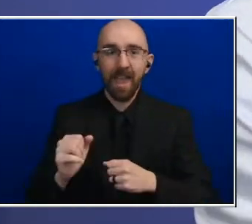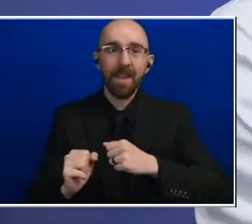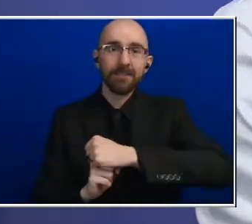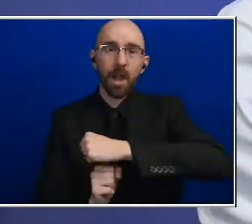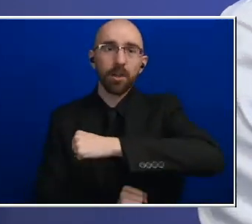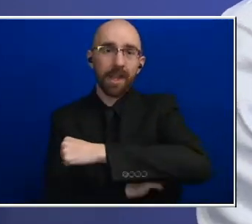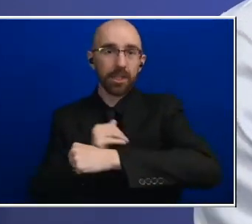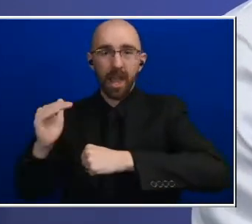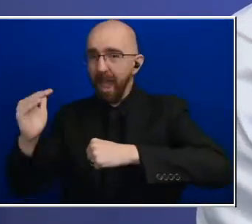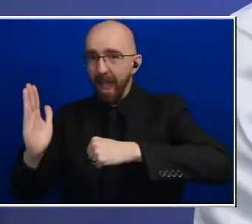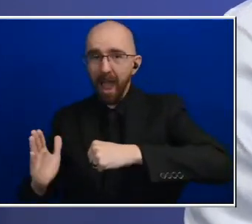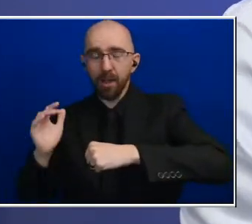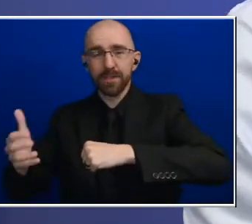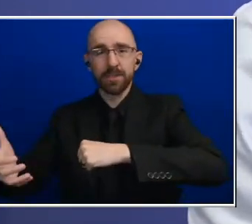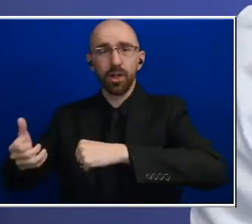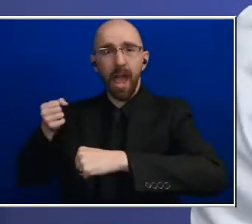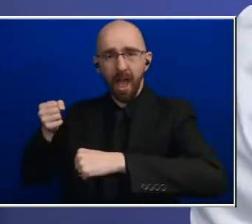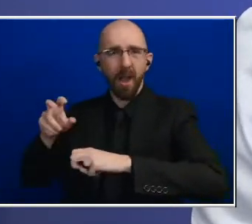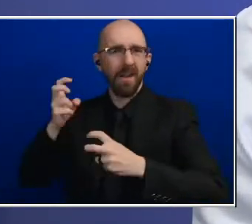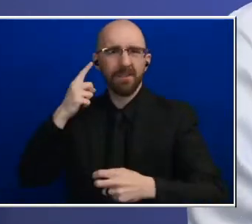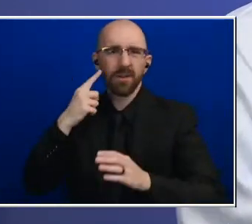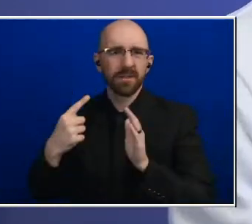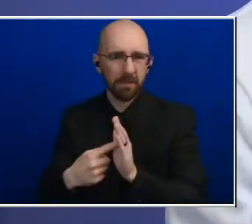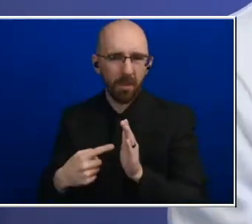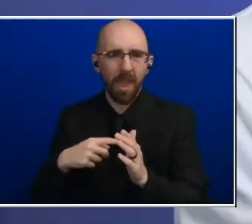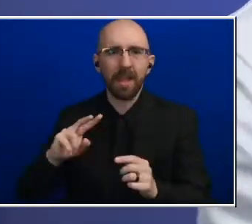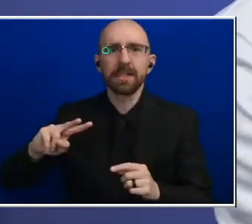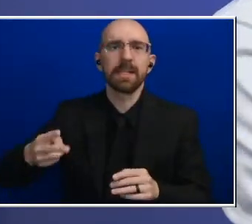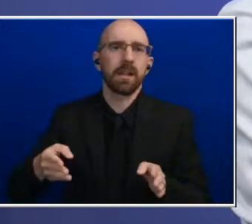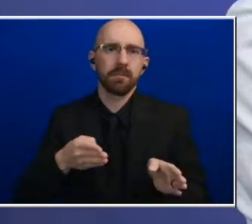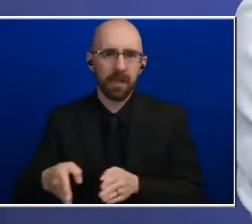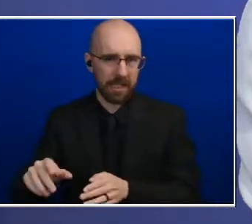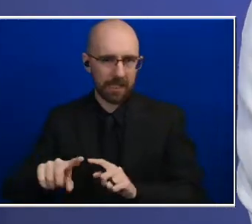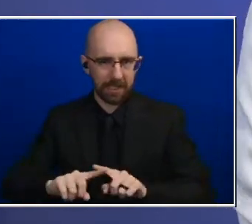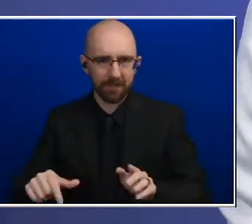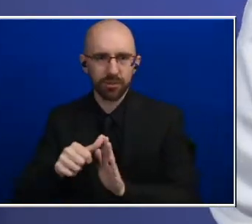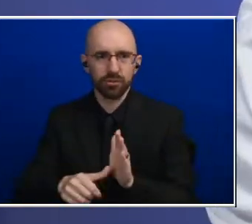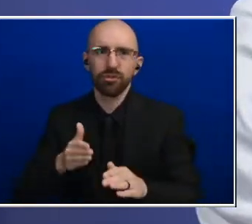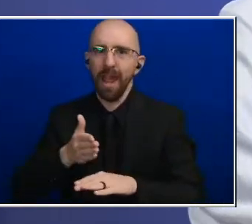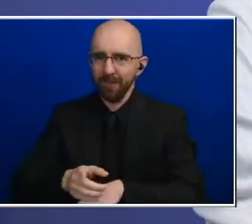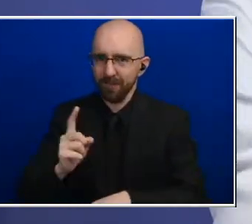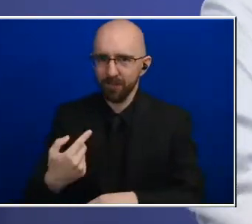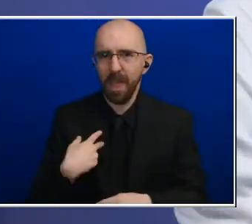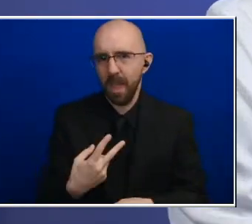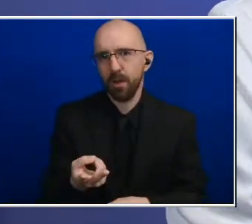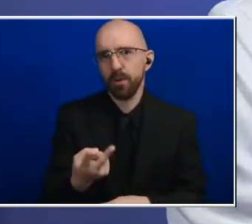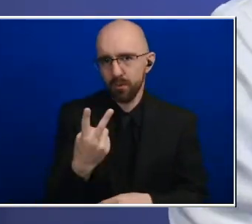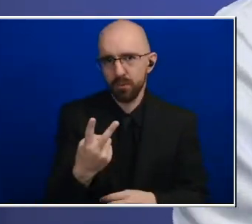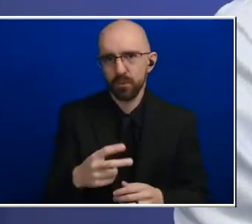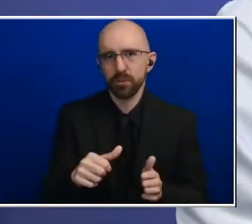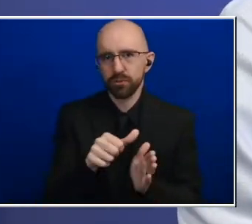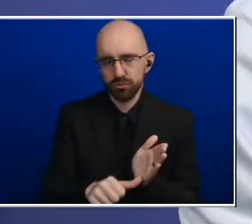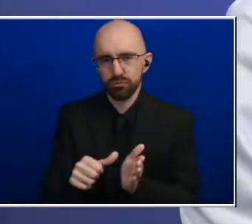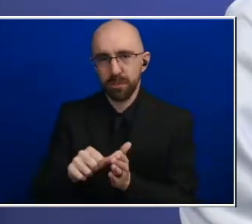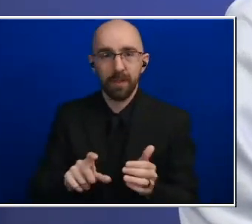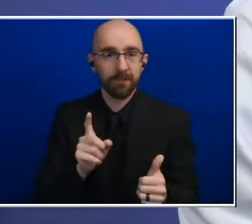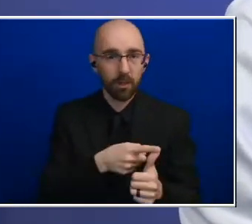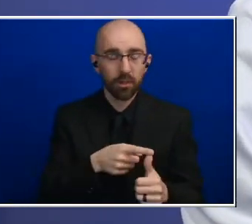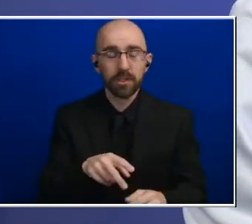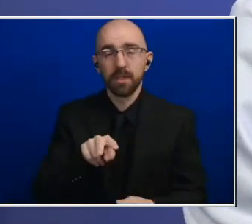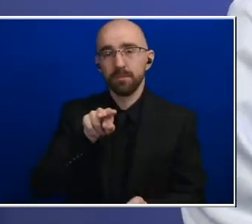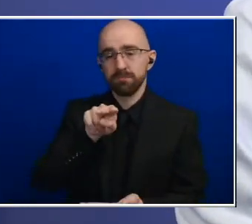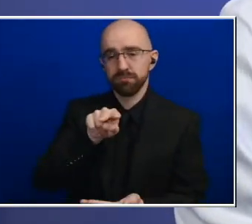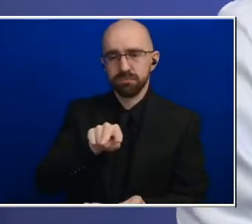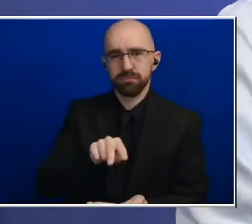that, we had a second plan for a different surgery after the first one. So we had 2 surgeries. The first one was put the screws in the back, which took about an hour, hour and a